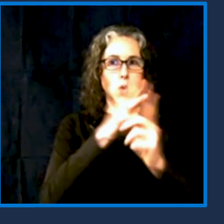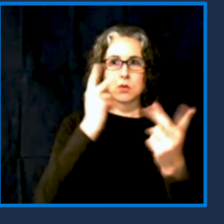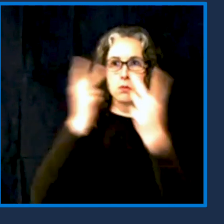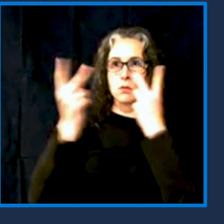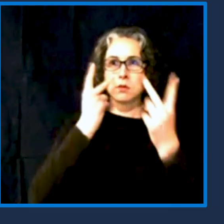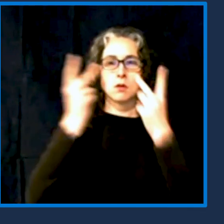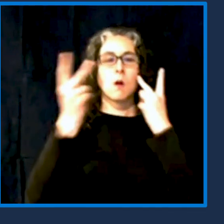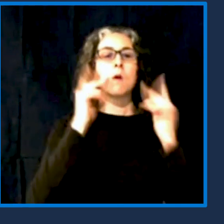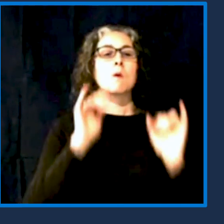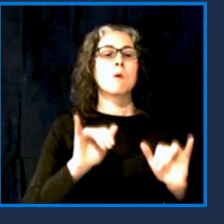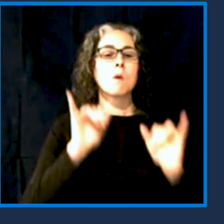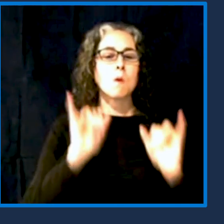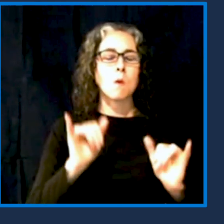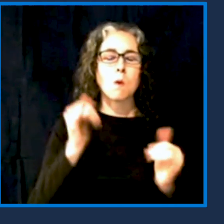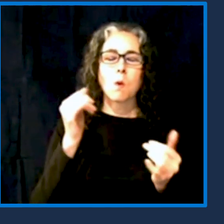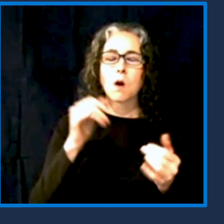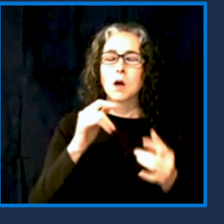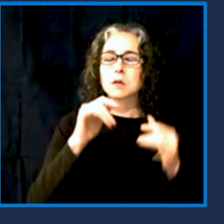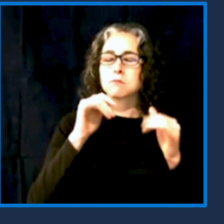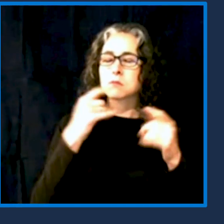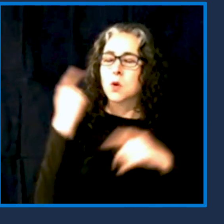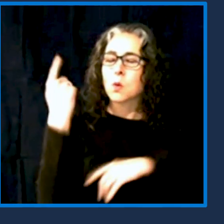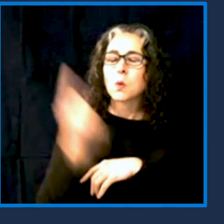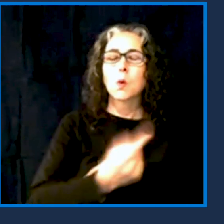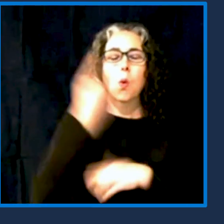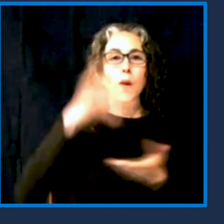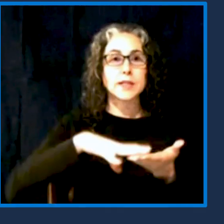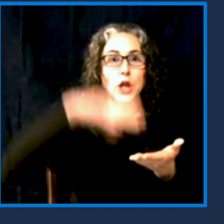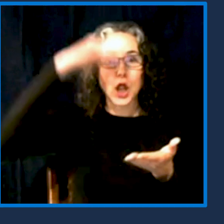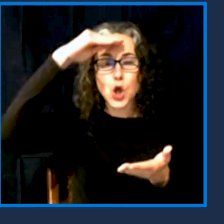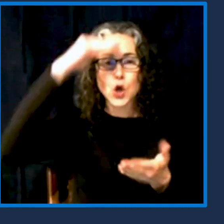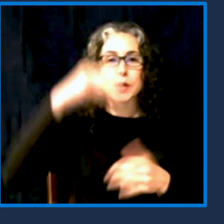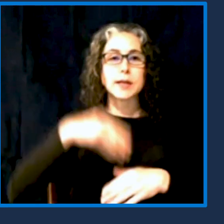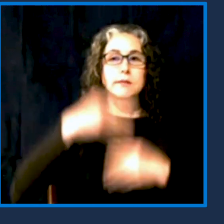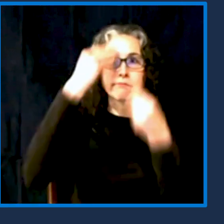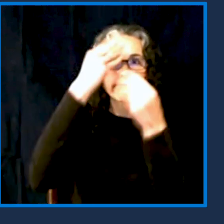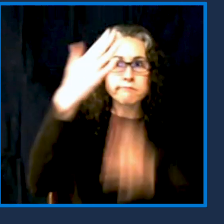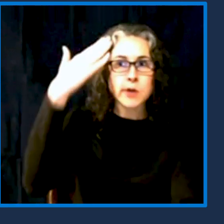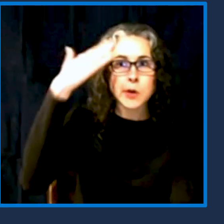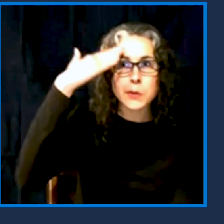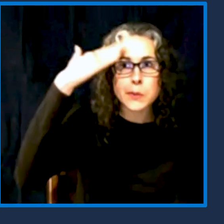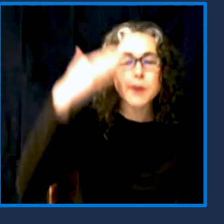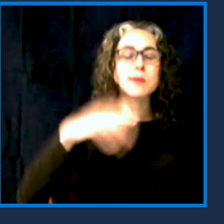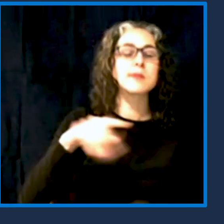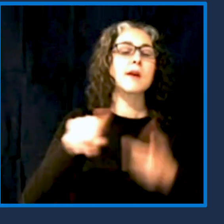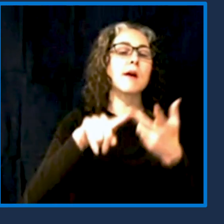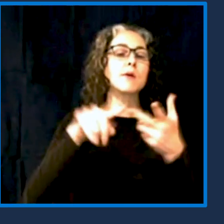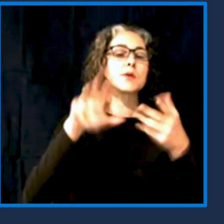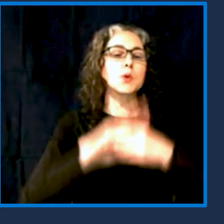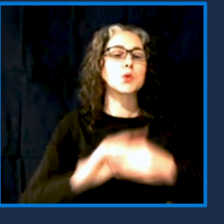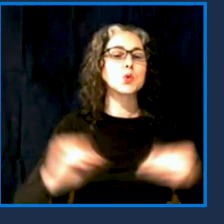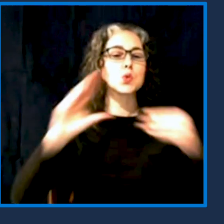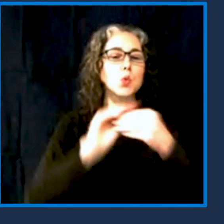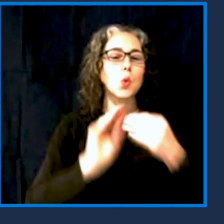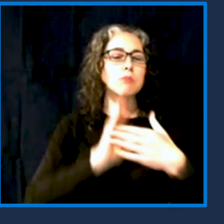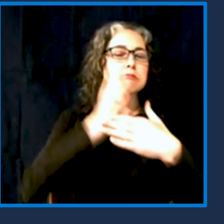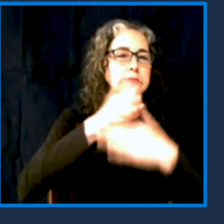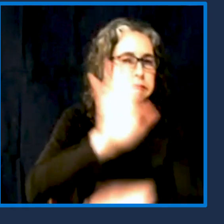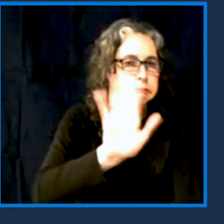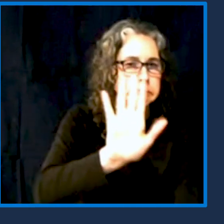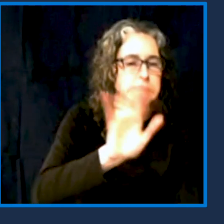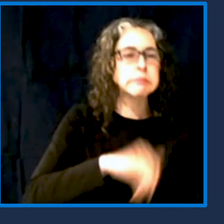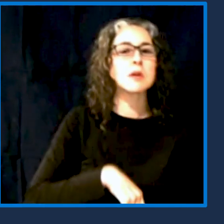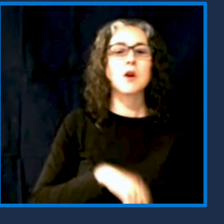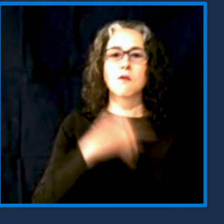the opportunity to constantly bring learnings, awareness, and storytelling interventions as a